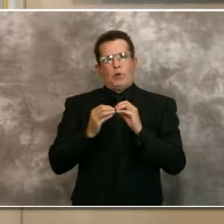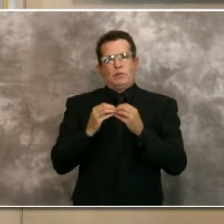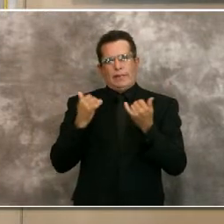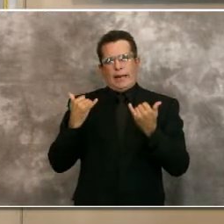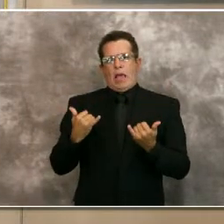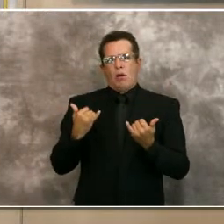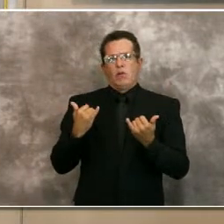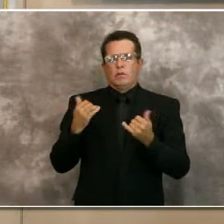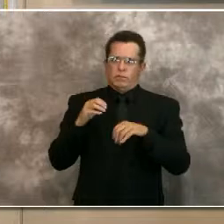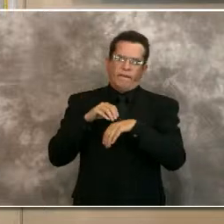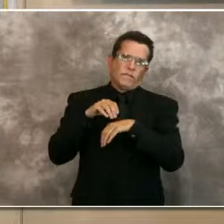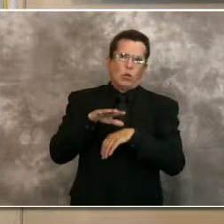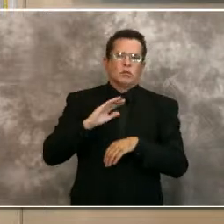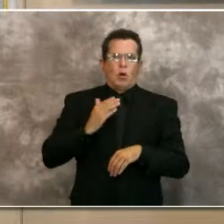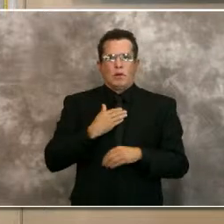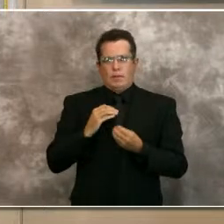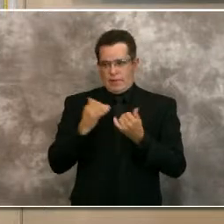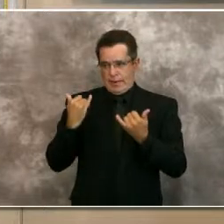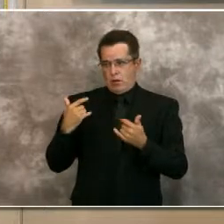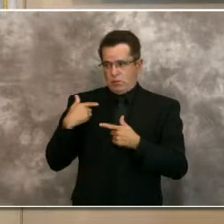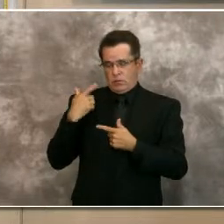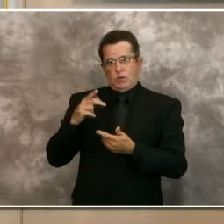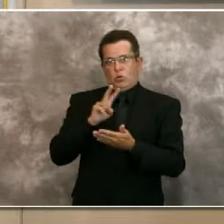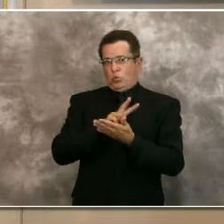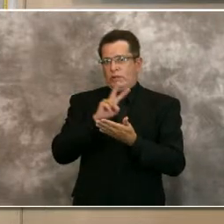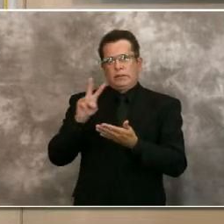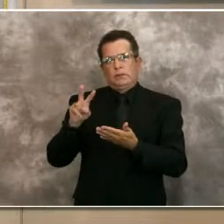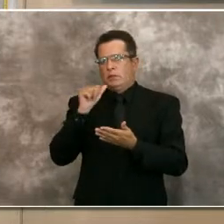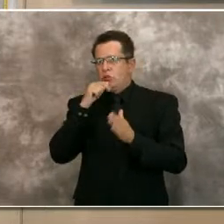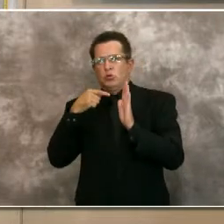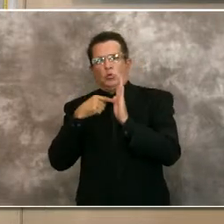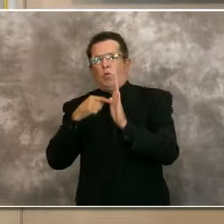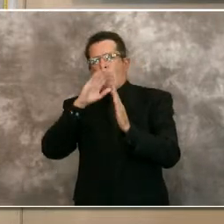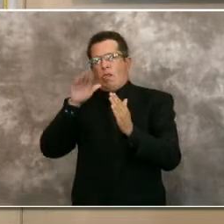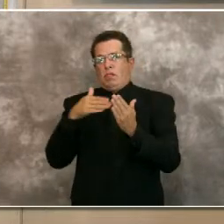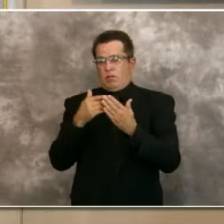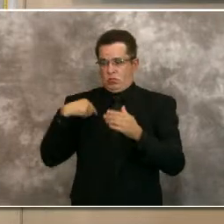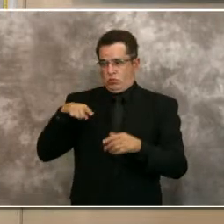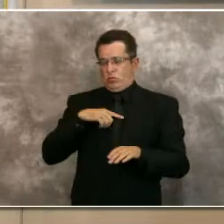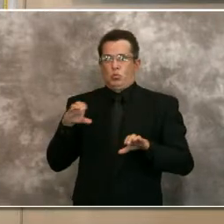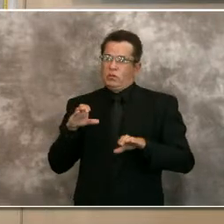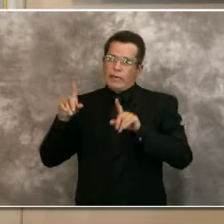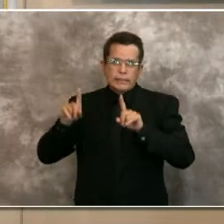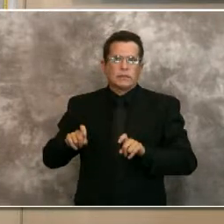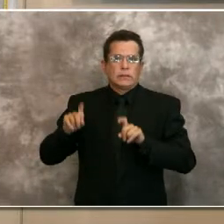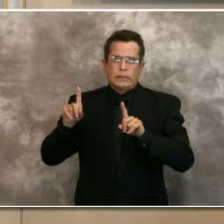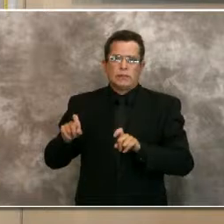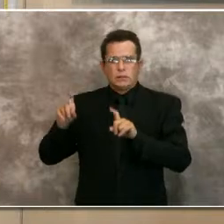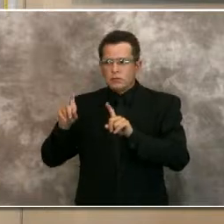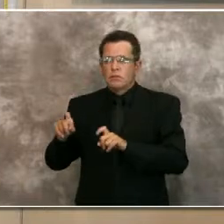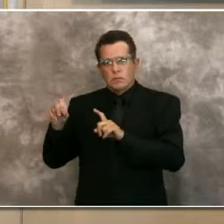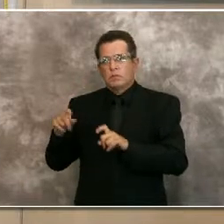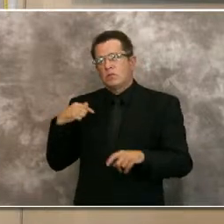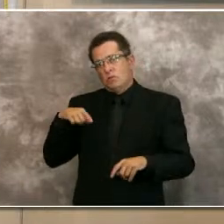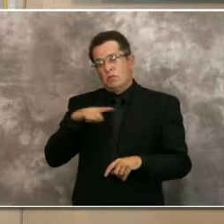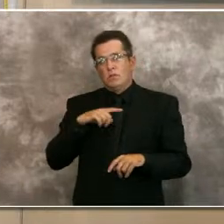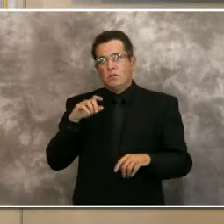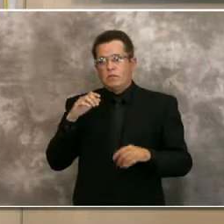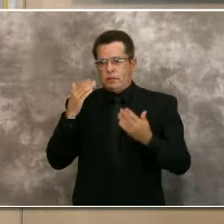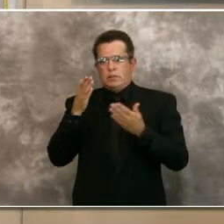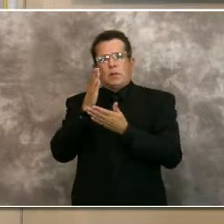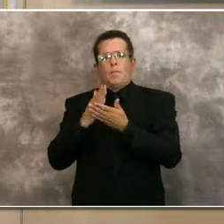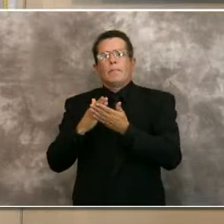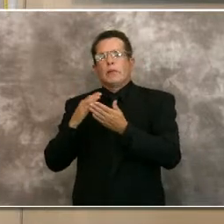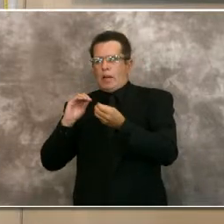So our numbers the last 2 weeks have not fully reflected all of the testing that has been done because we've had a little breakdown in the system in getting the